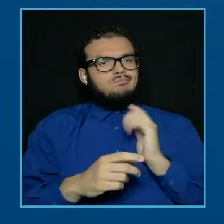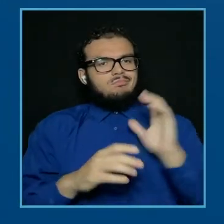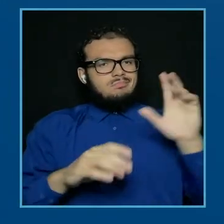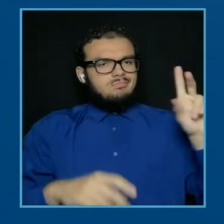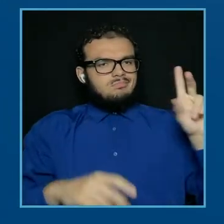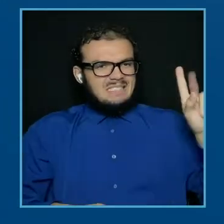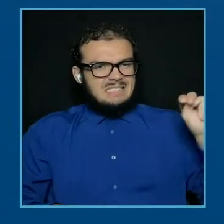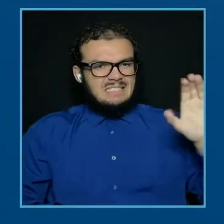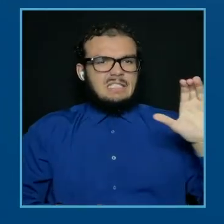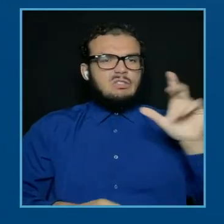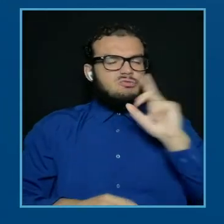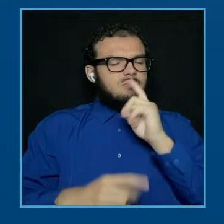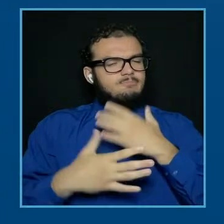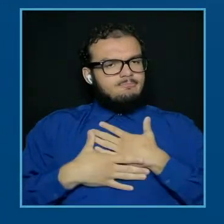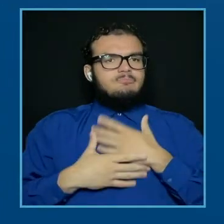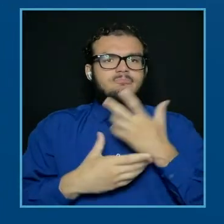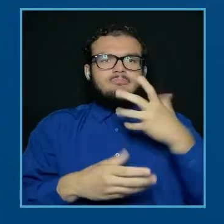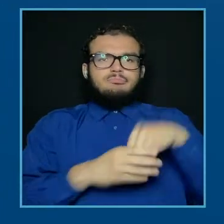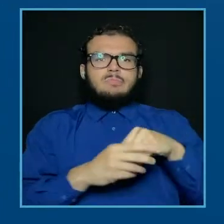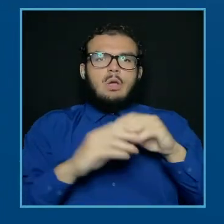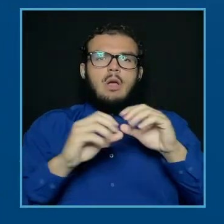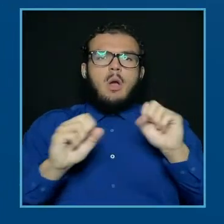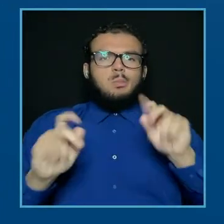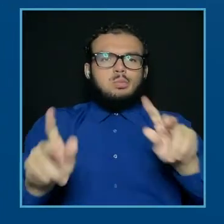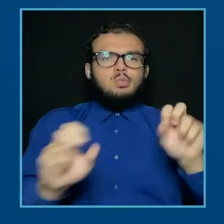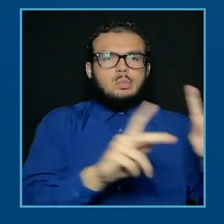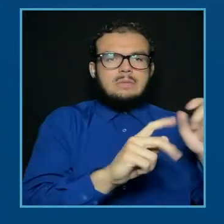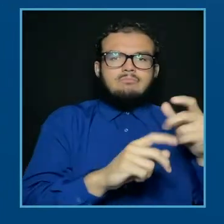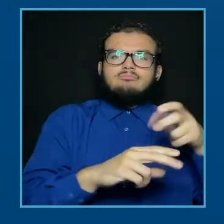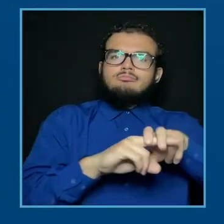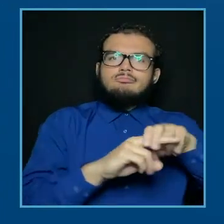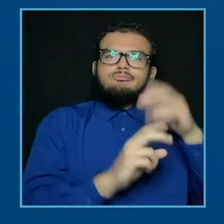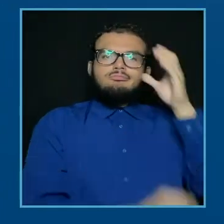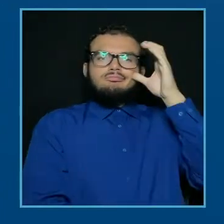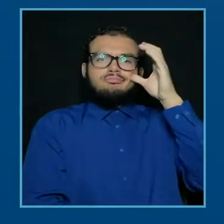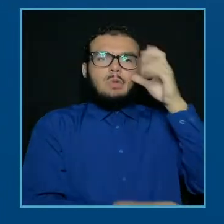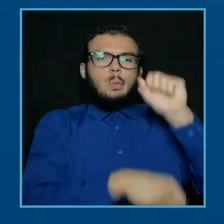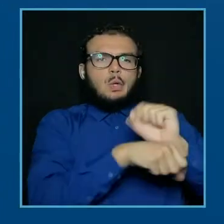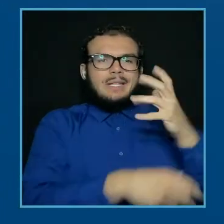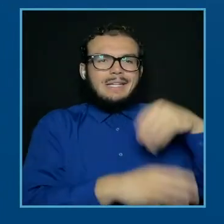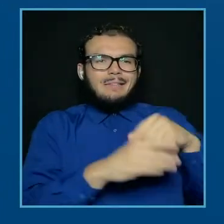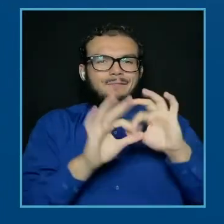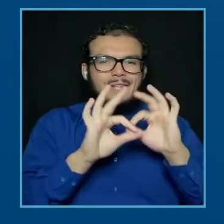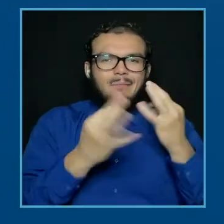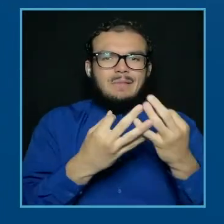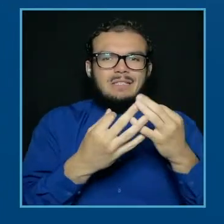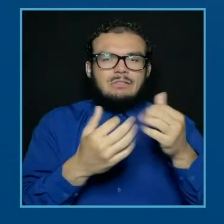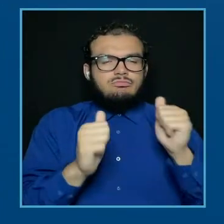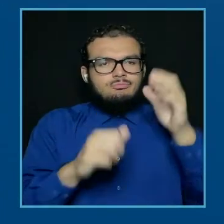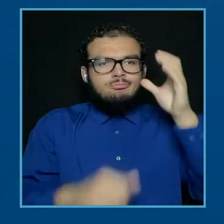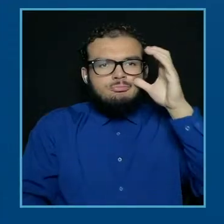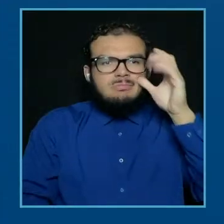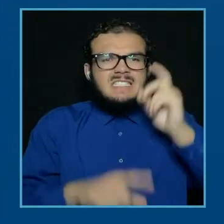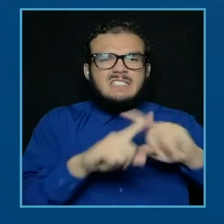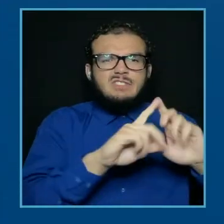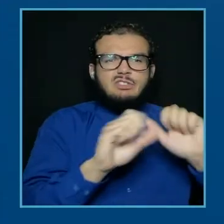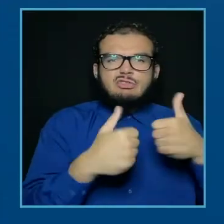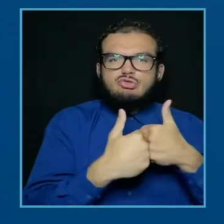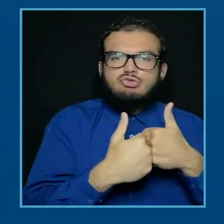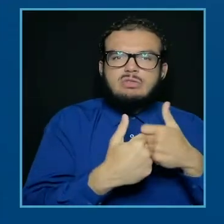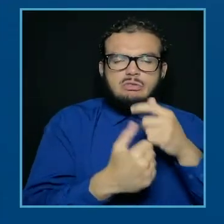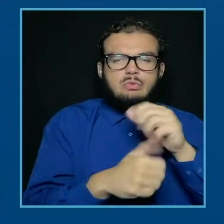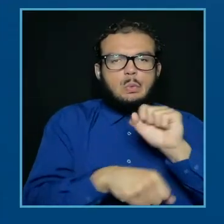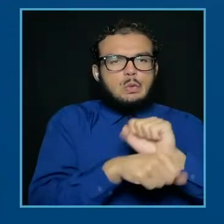our opportunities to sit here and work within the family to hear challenges and work